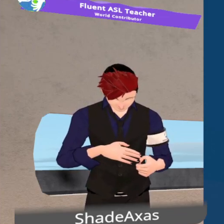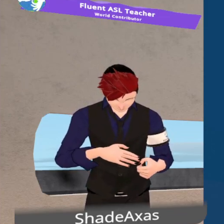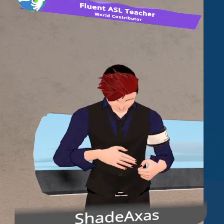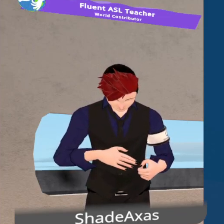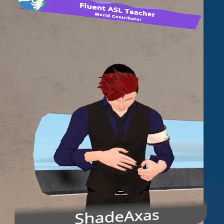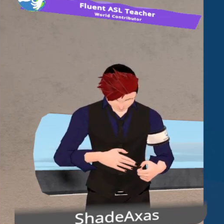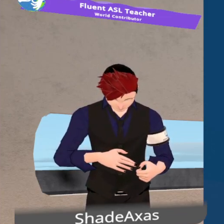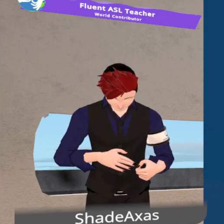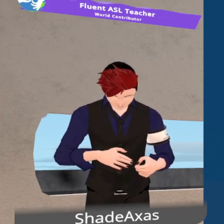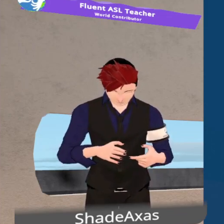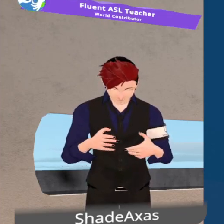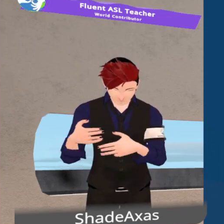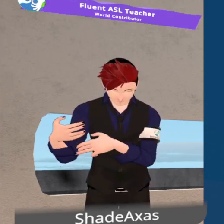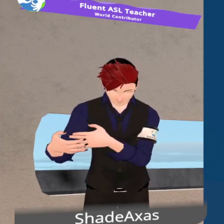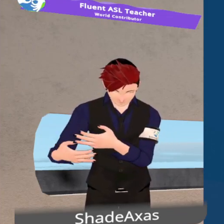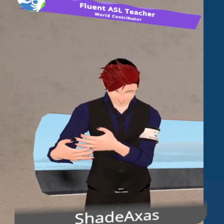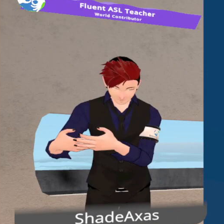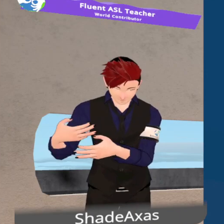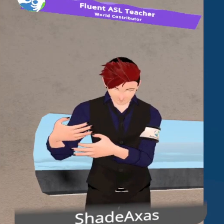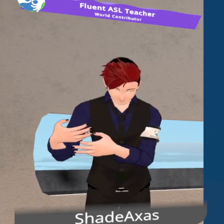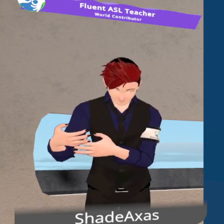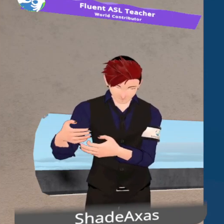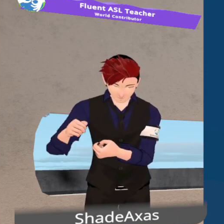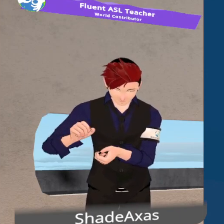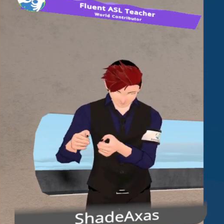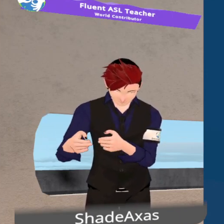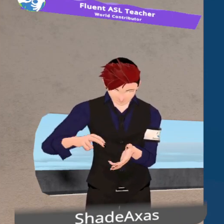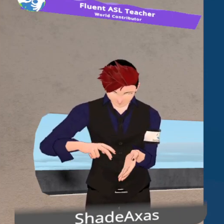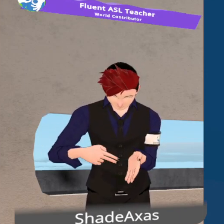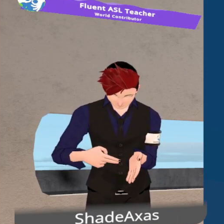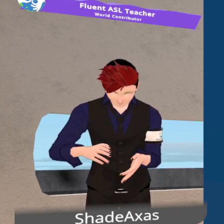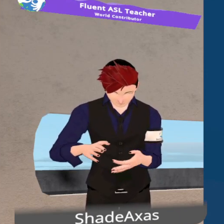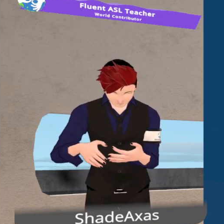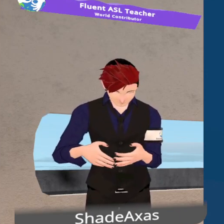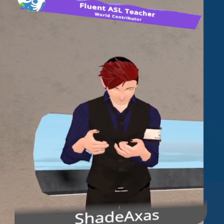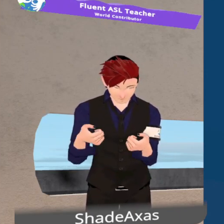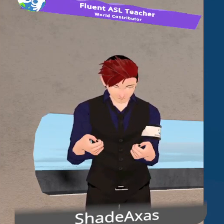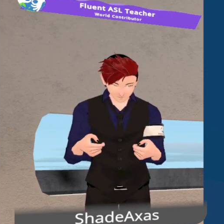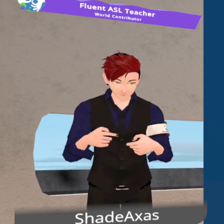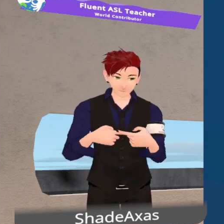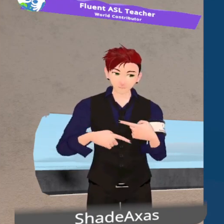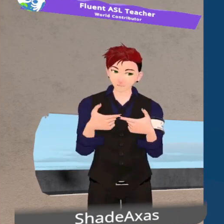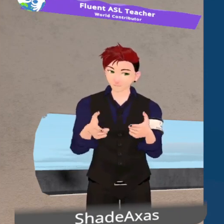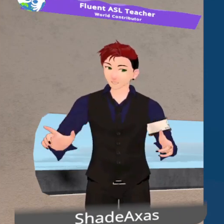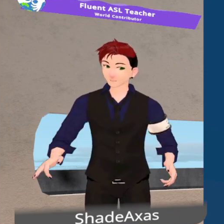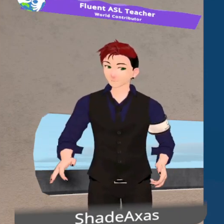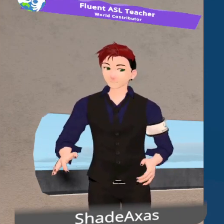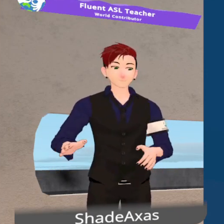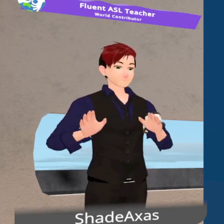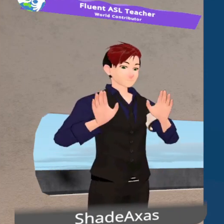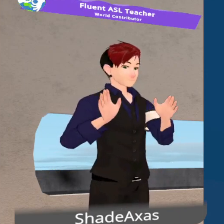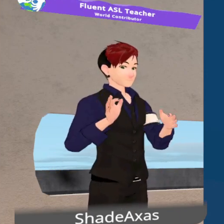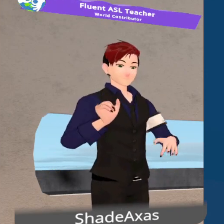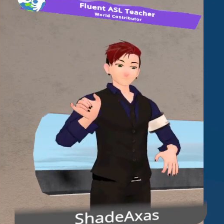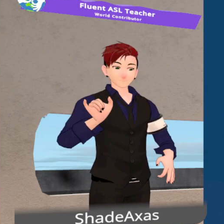geographic regions, generational mutations of meanings, all that exists within sign